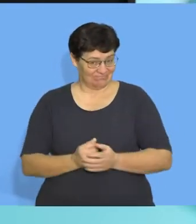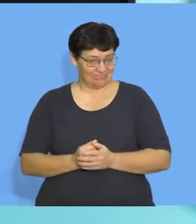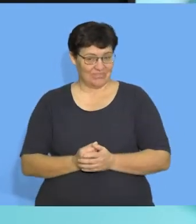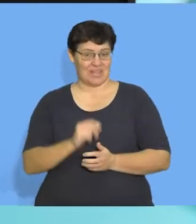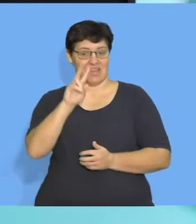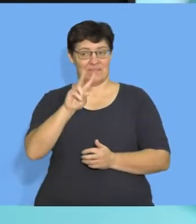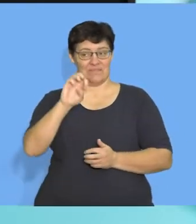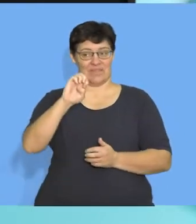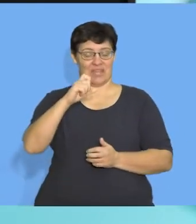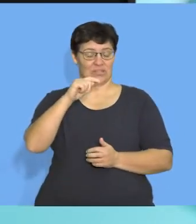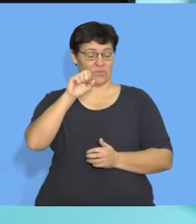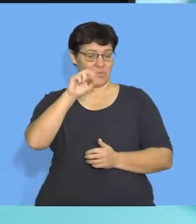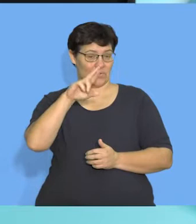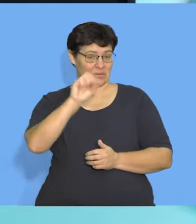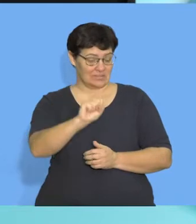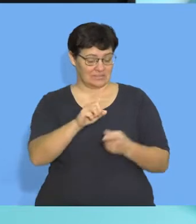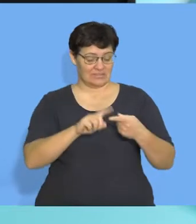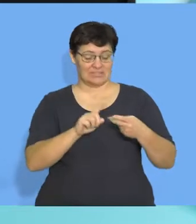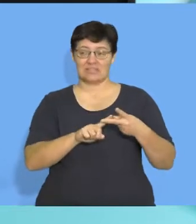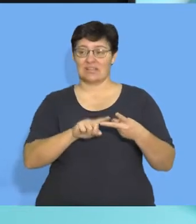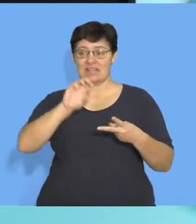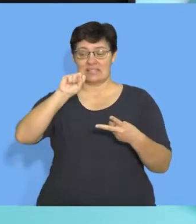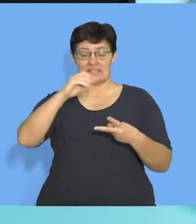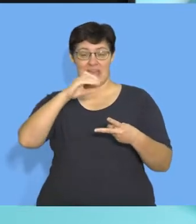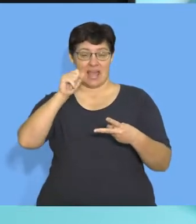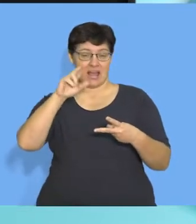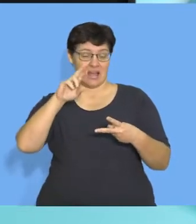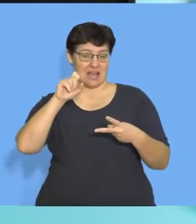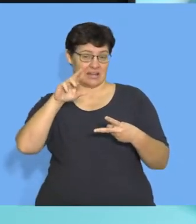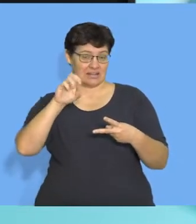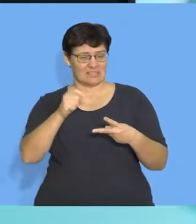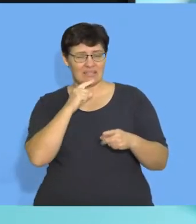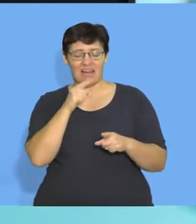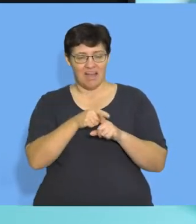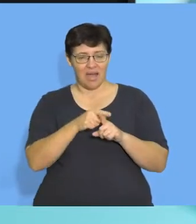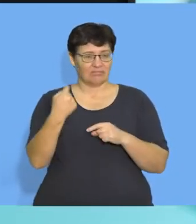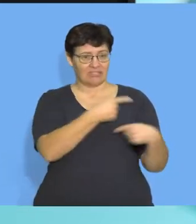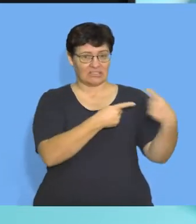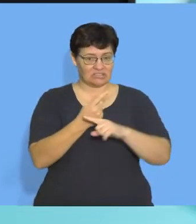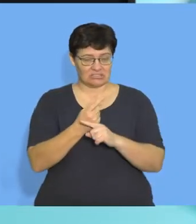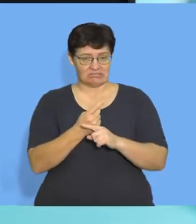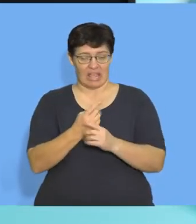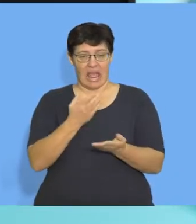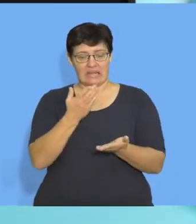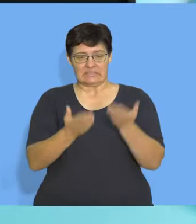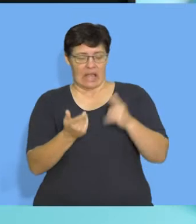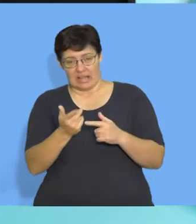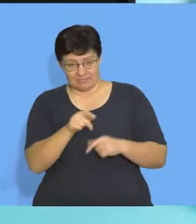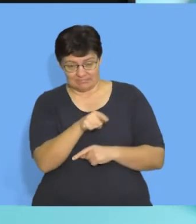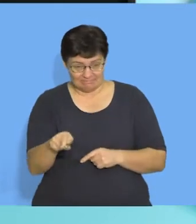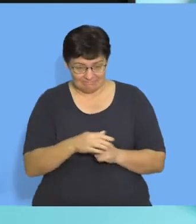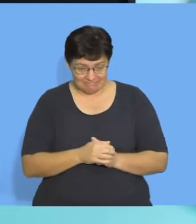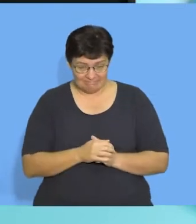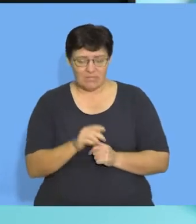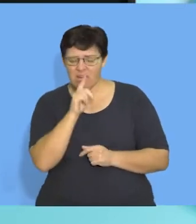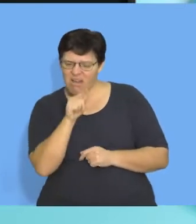scalars, and this is such a nice section because it helps explain a lot of science for us, which will hopefully put